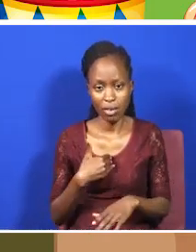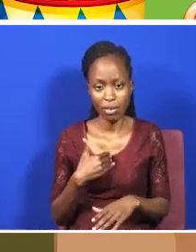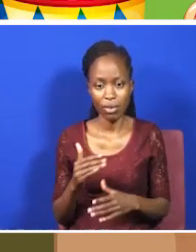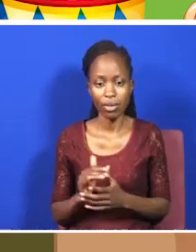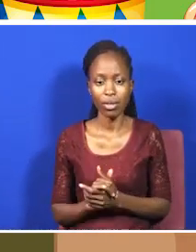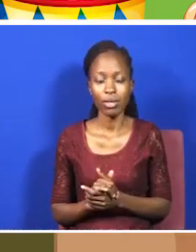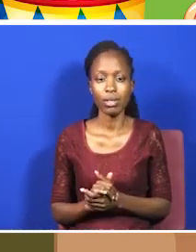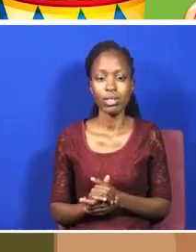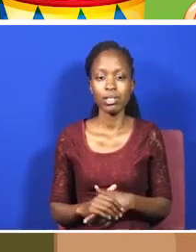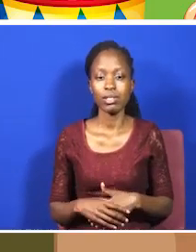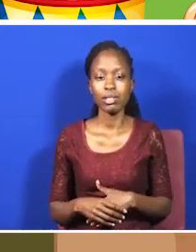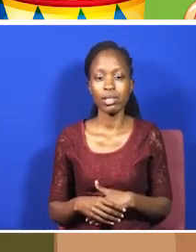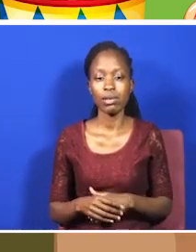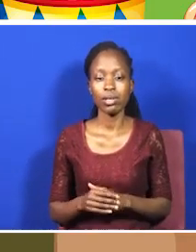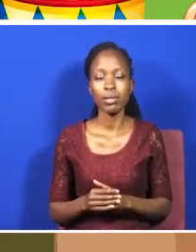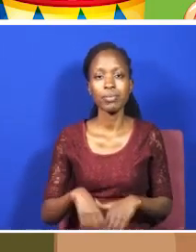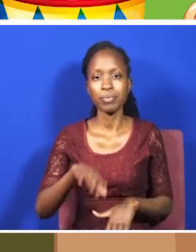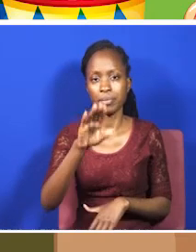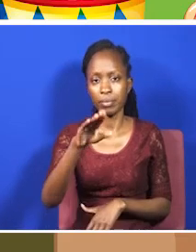some bumps on it?